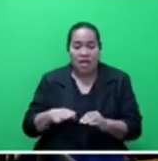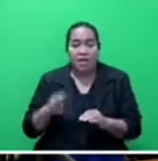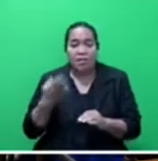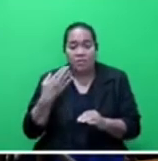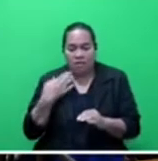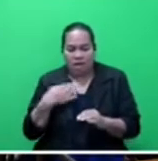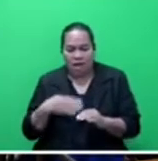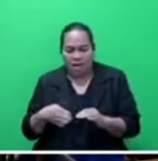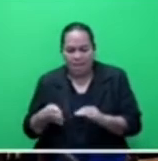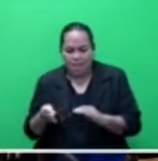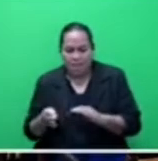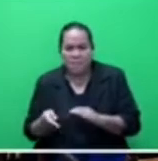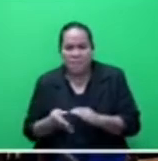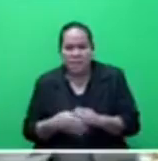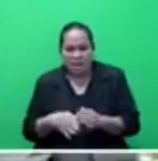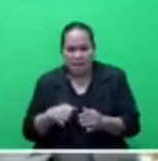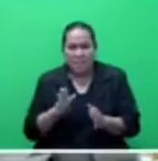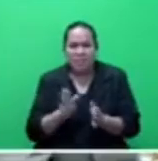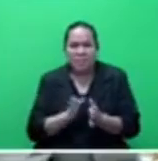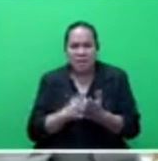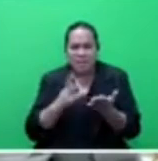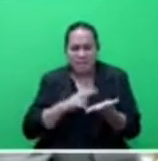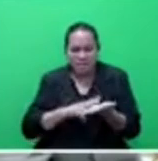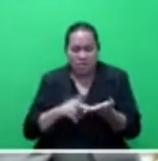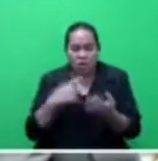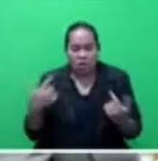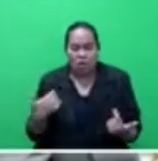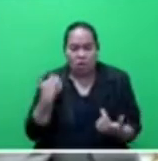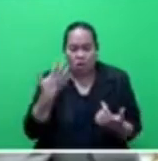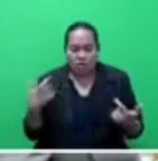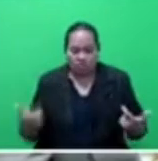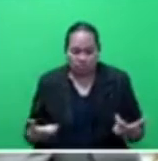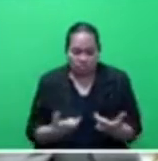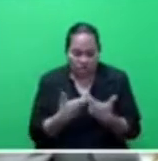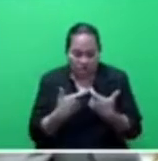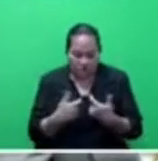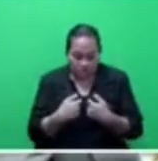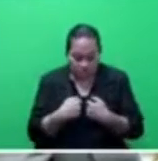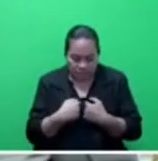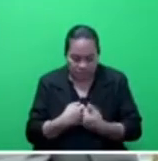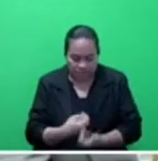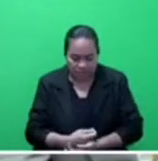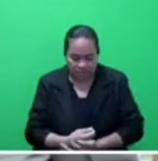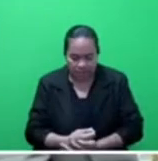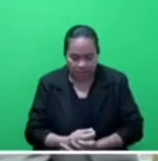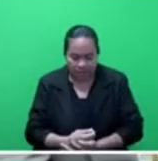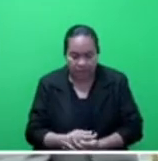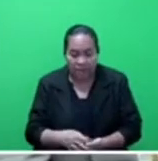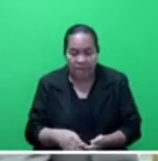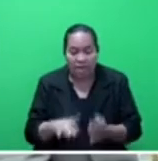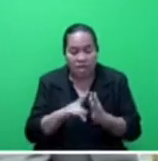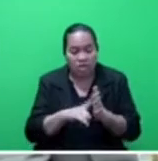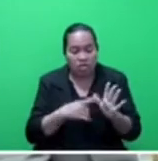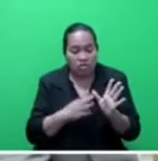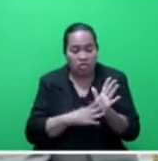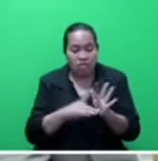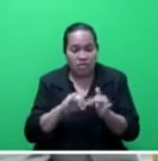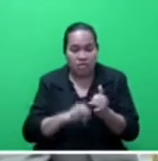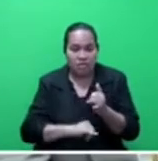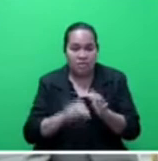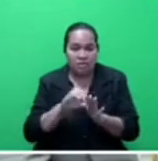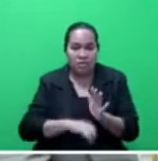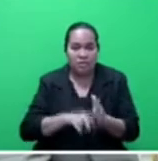Bible verse that has always challenged me. This is the book of James, chapter 2,